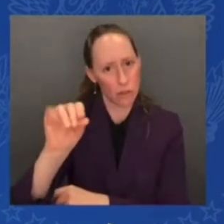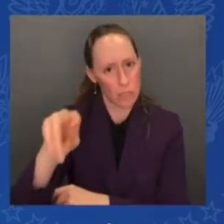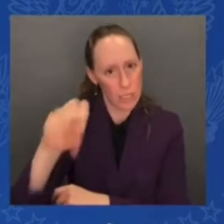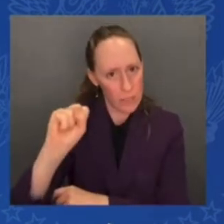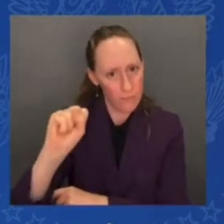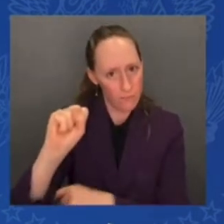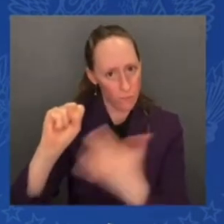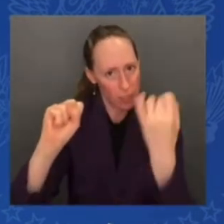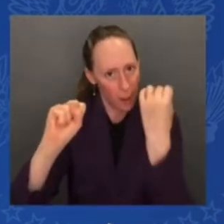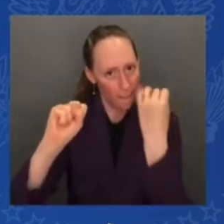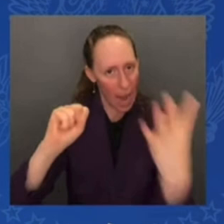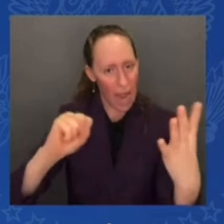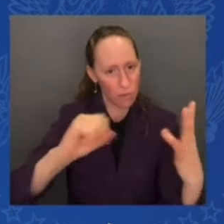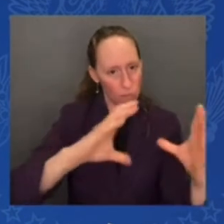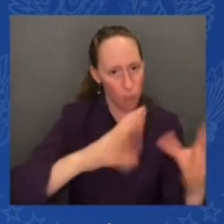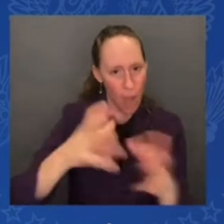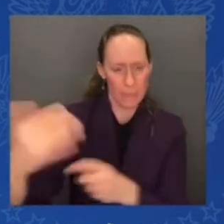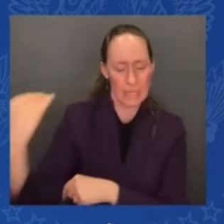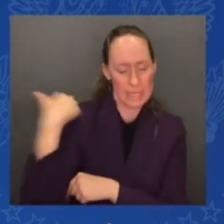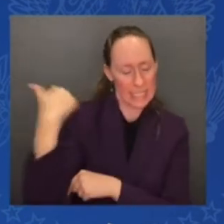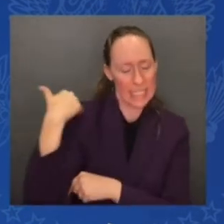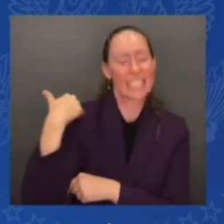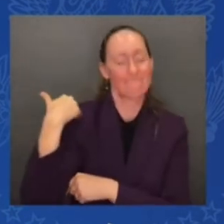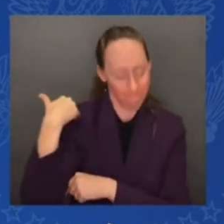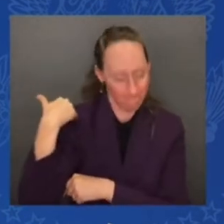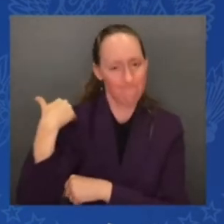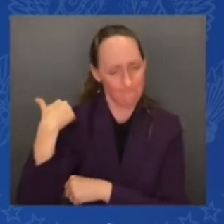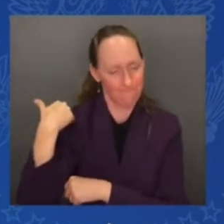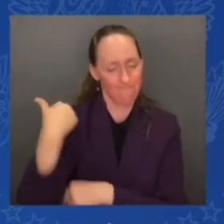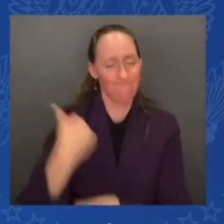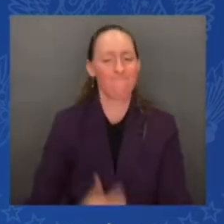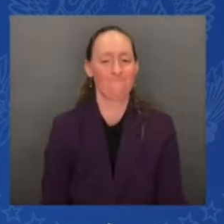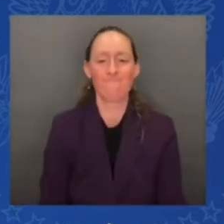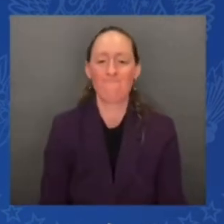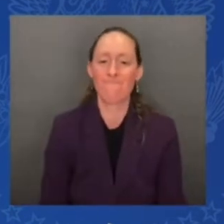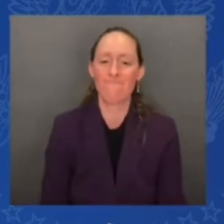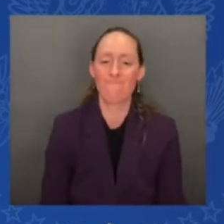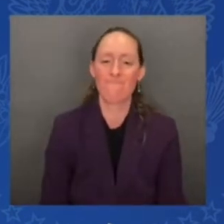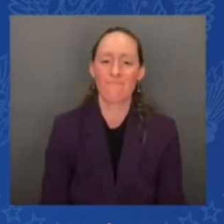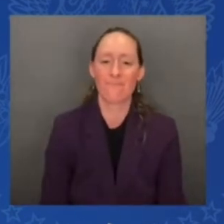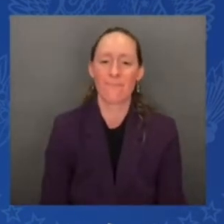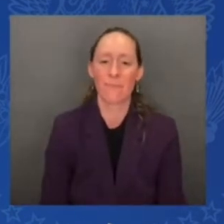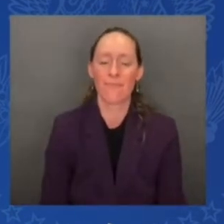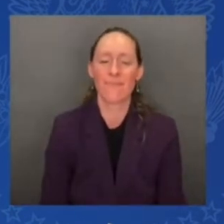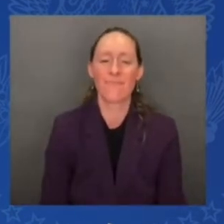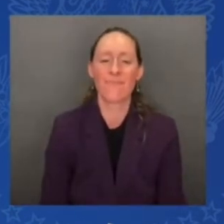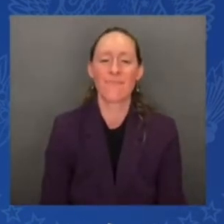state, Arizona. I was able to put away just about 1 million acres of sacred land.